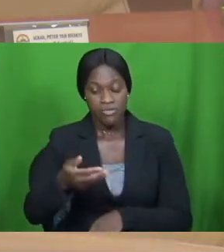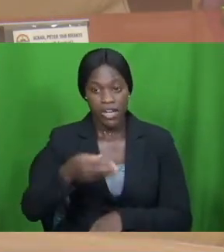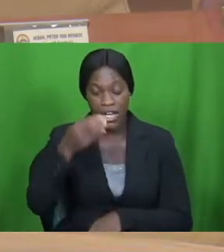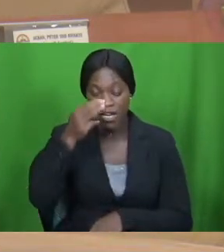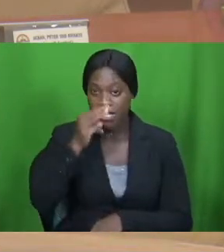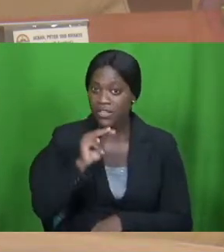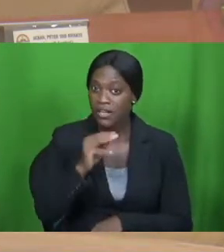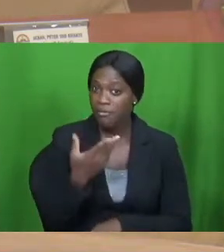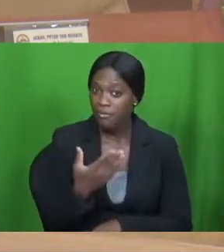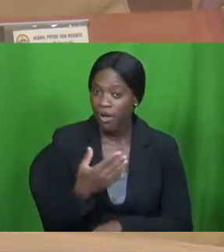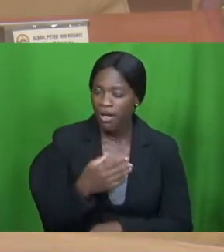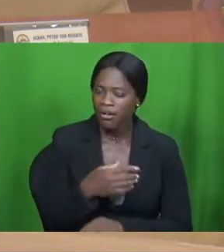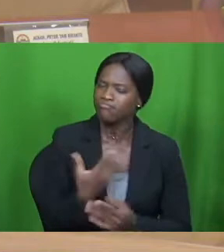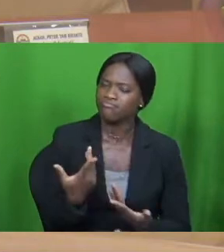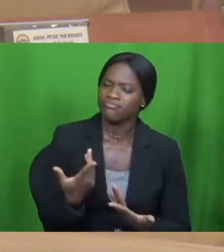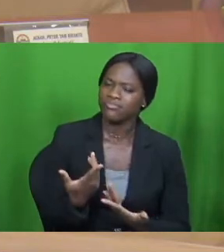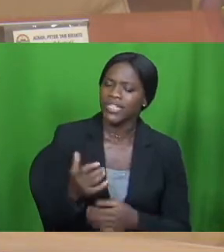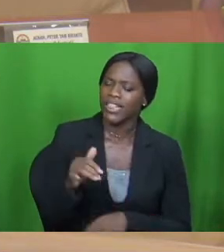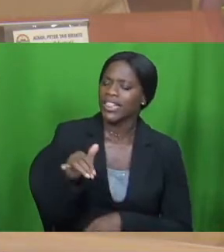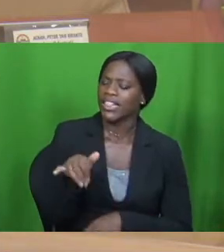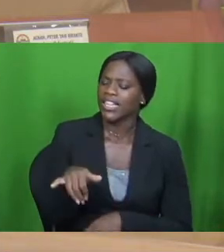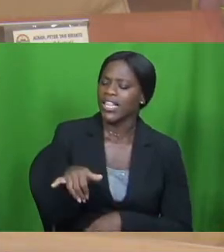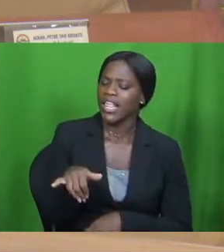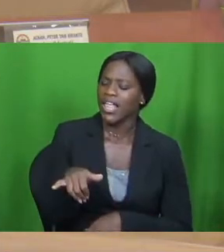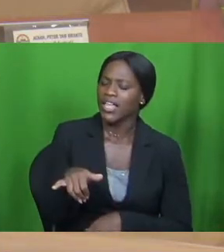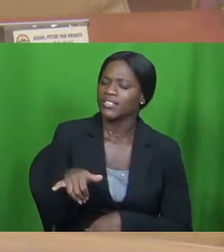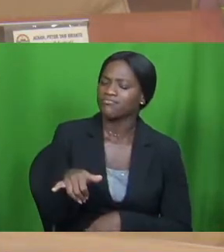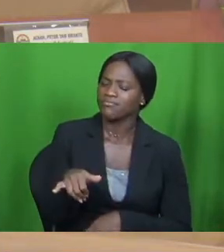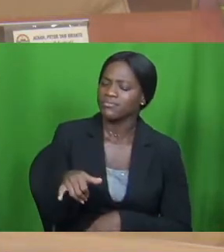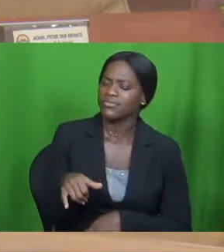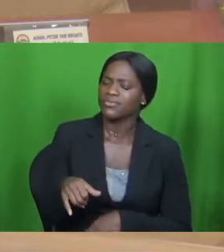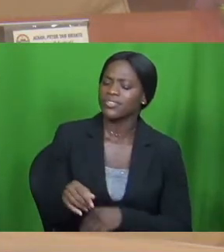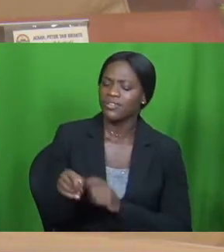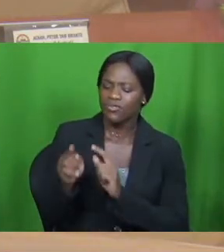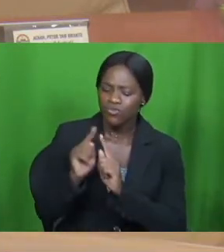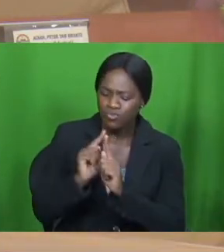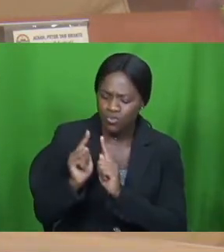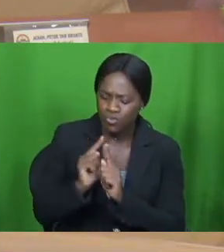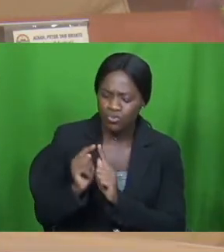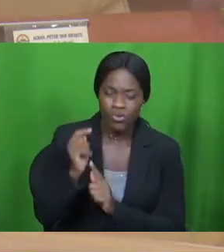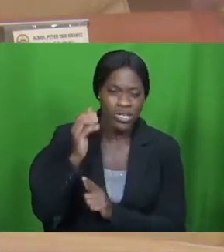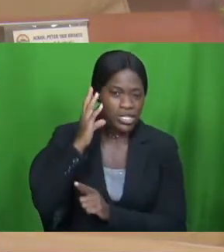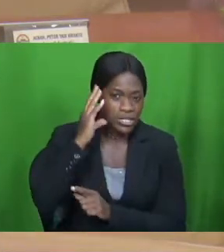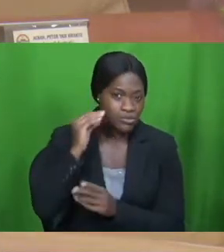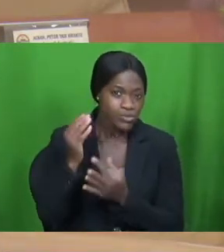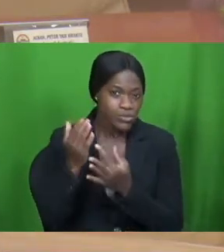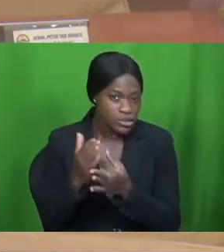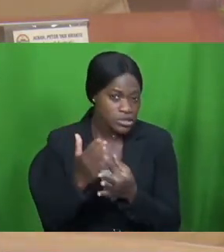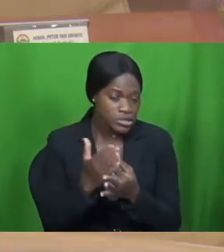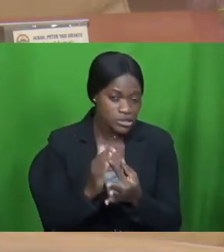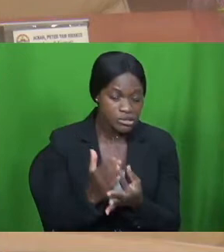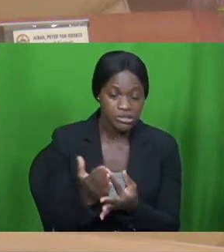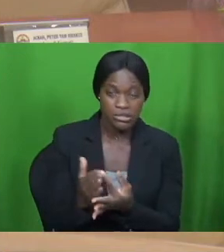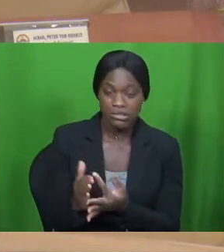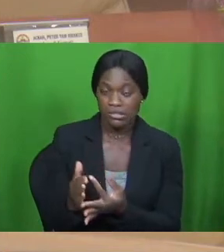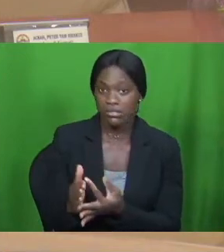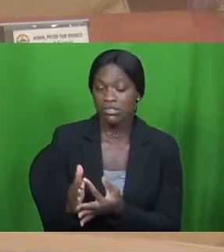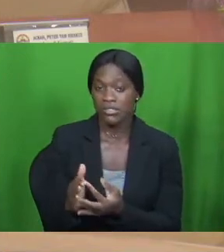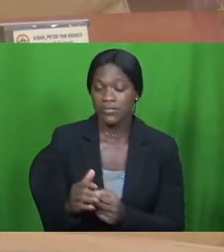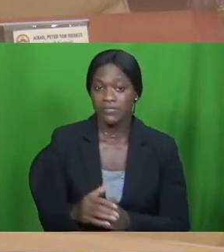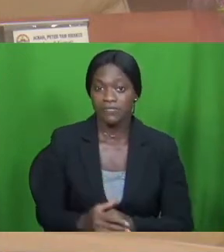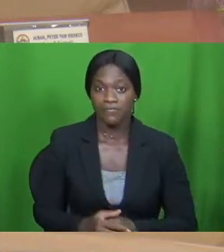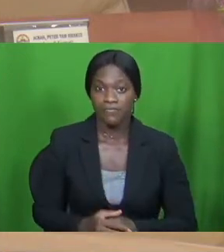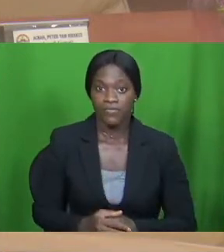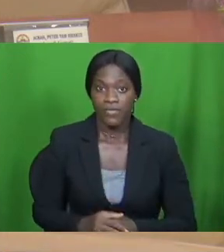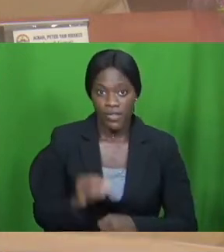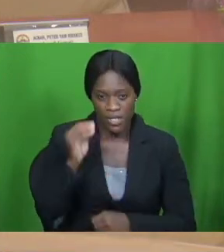and will be with him to share a lot of experiences. And he was truly a man who